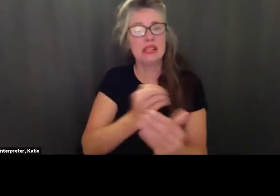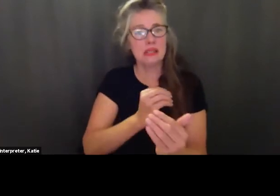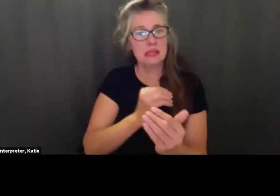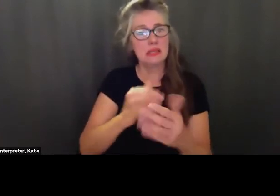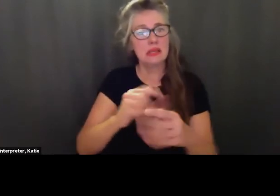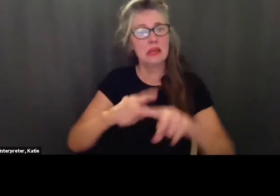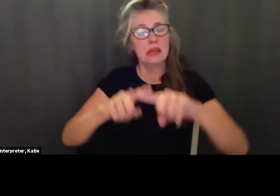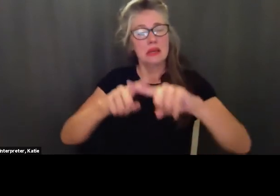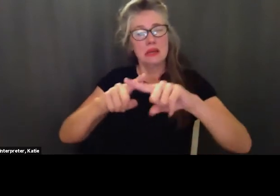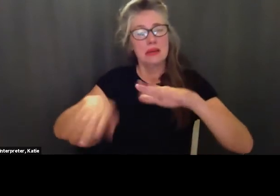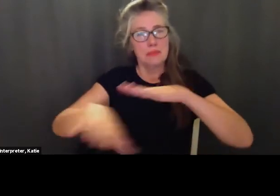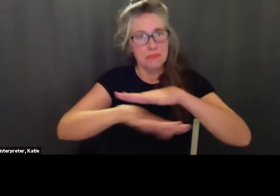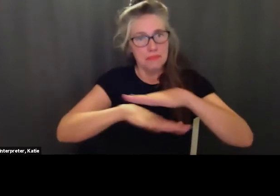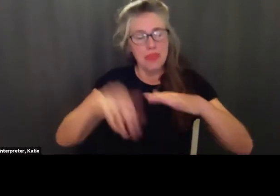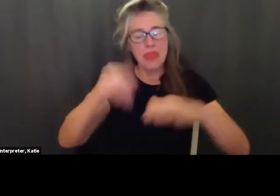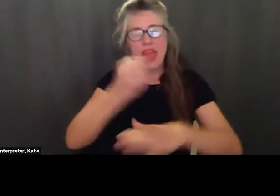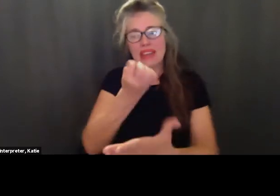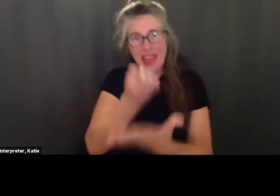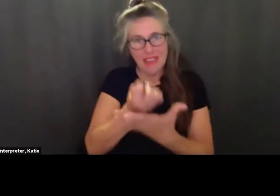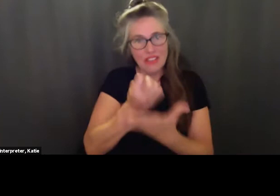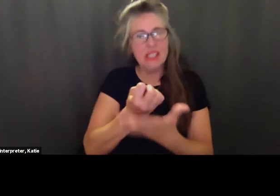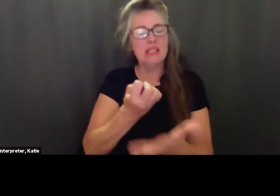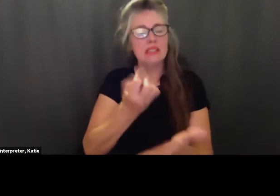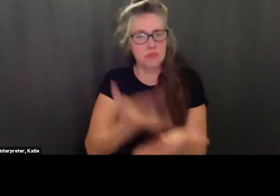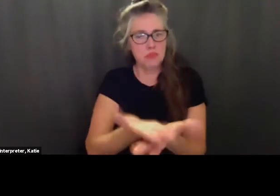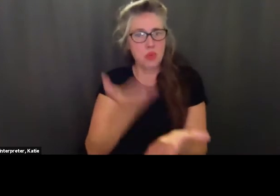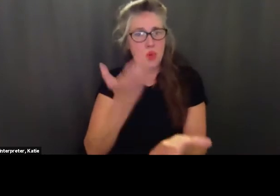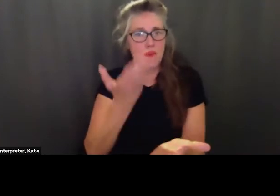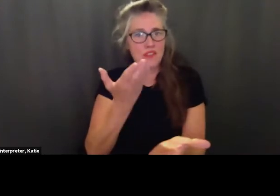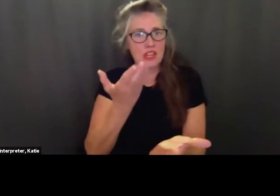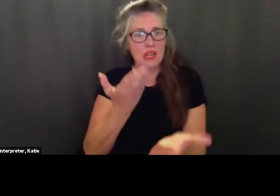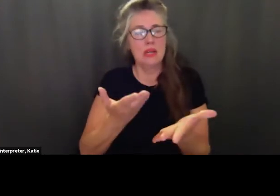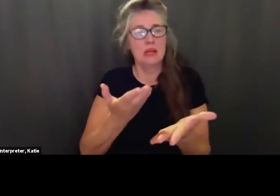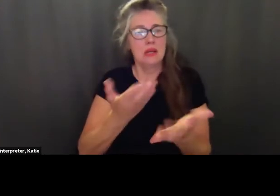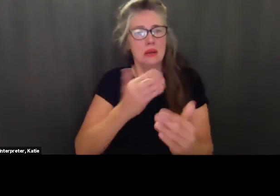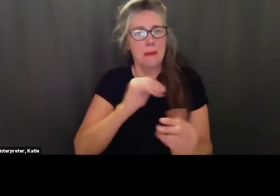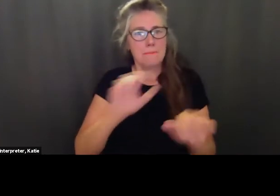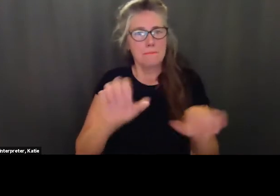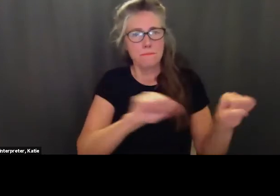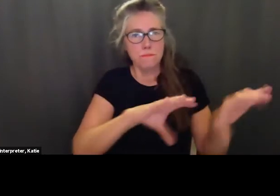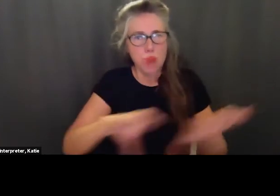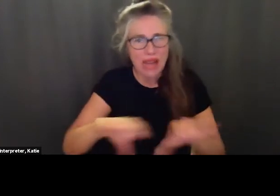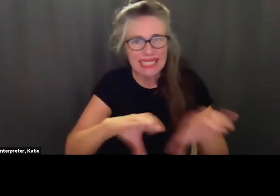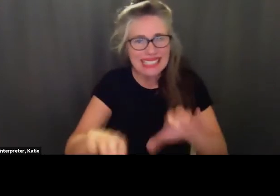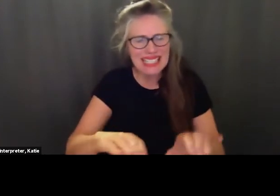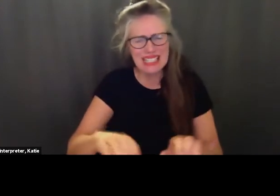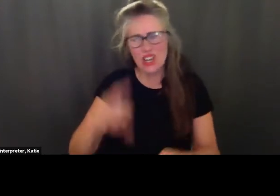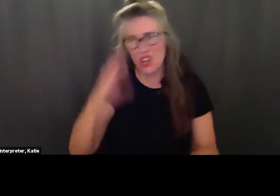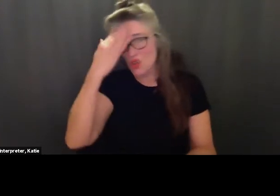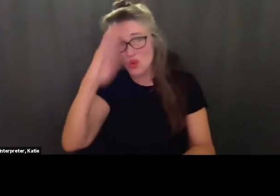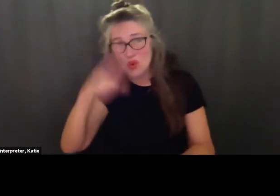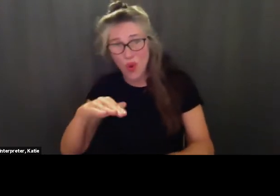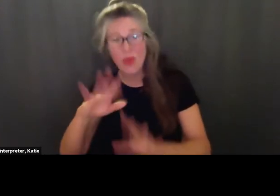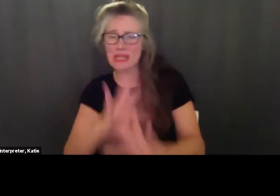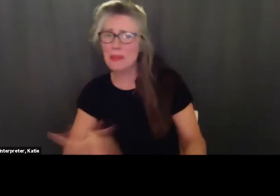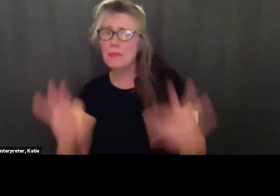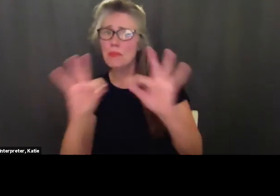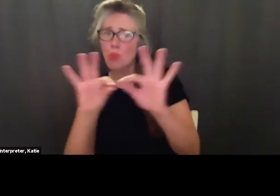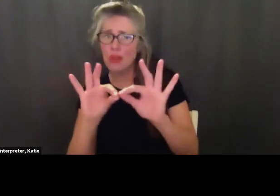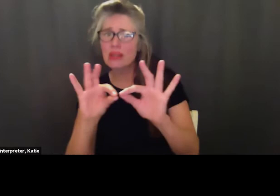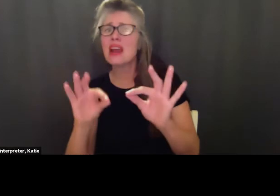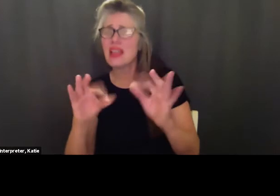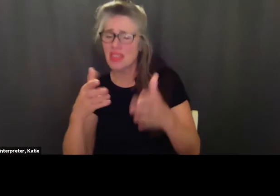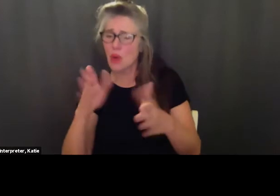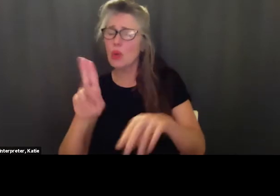great detail that the science of reading is evidence-based. And if we did this across the board early on, we would